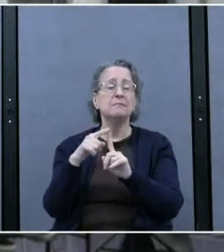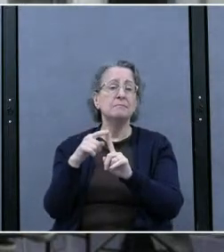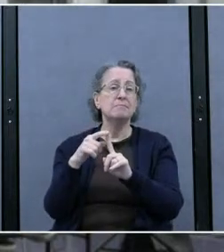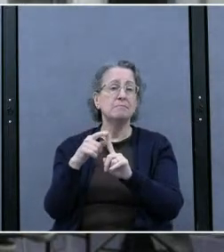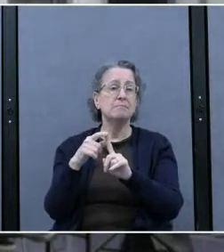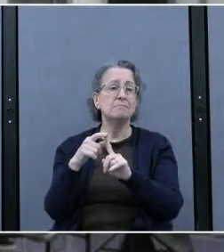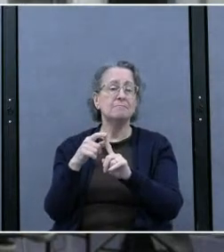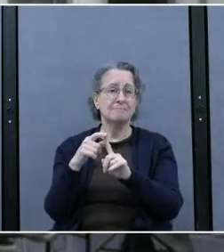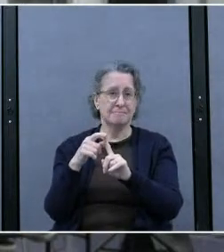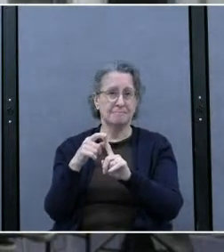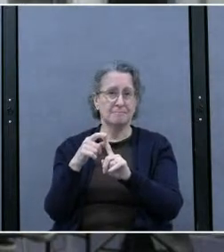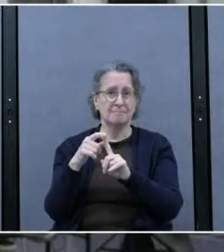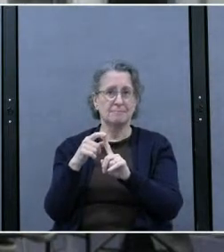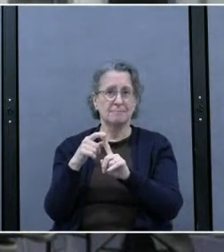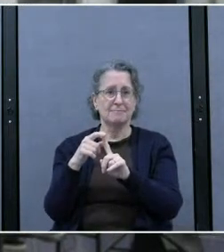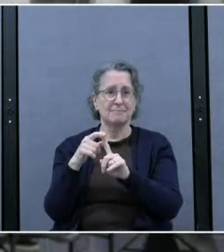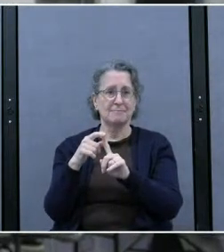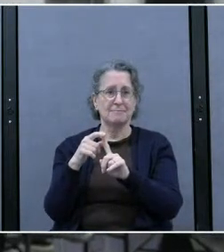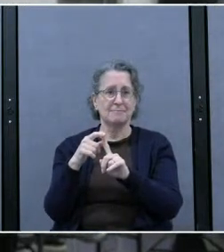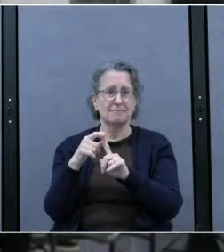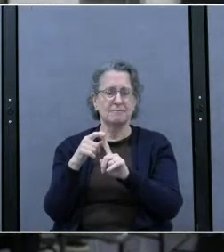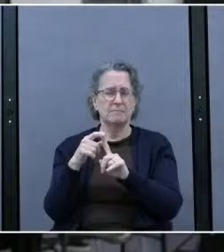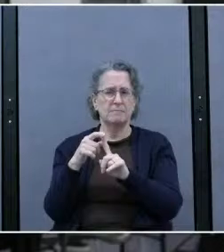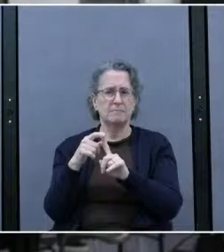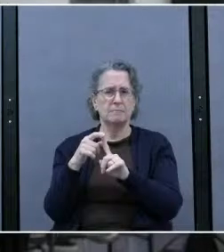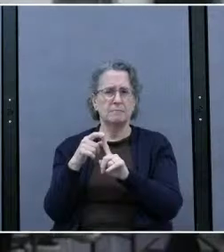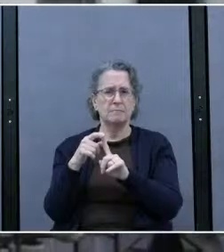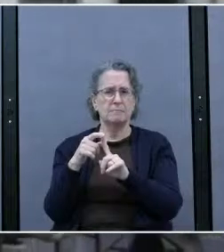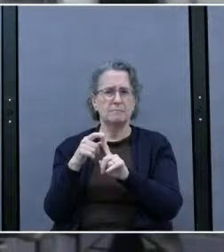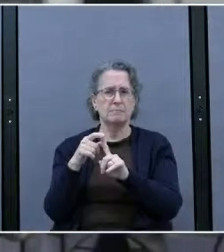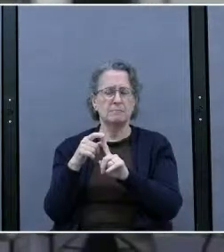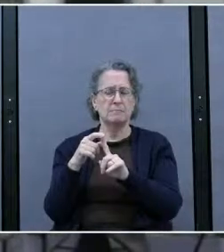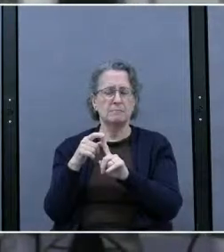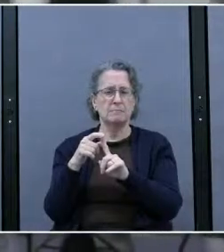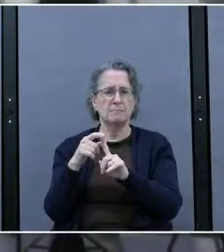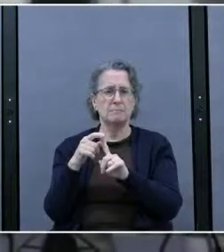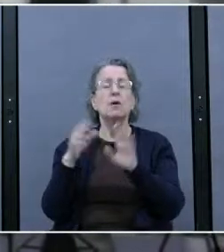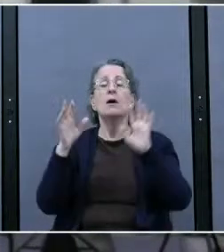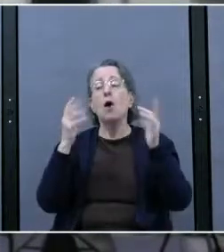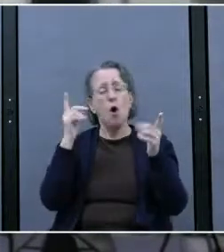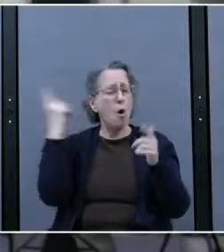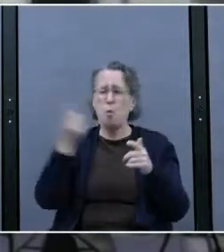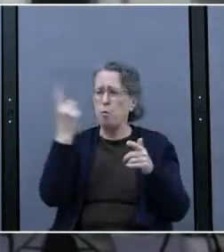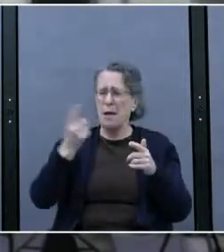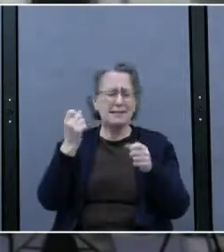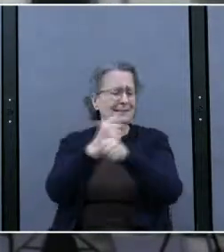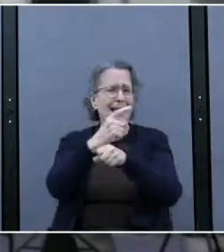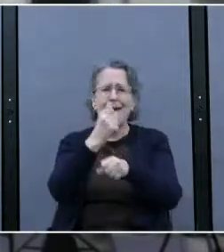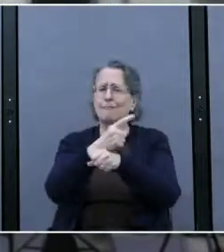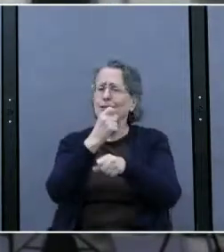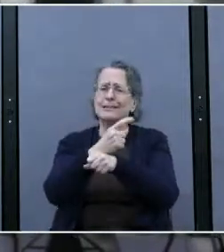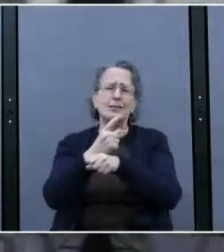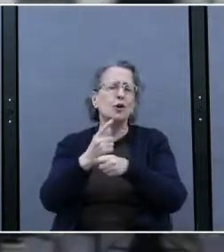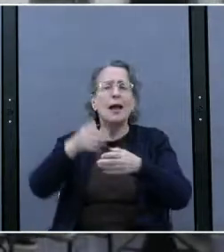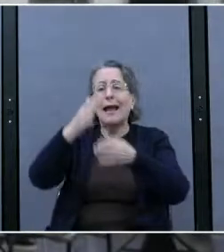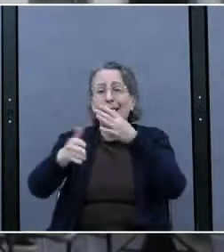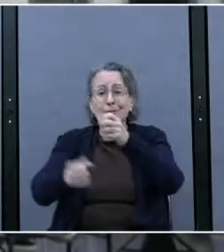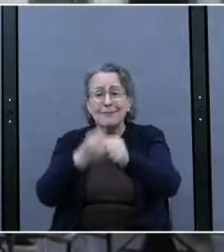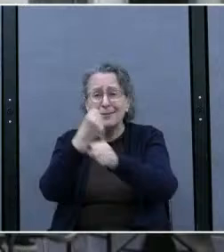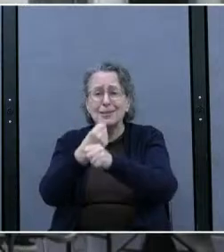of excess unassigned fund balance that would get injected into the next year's budget.